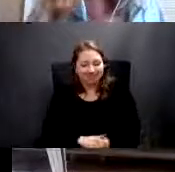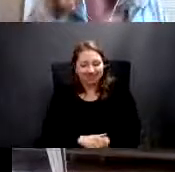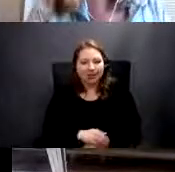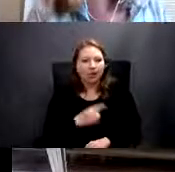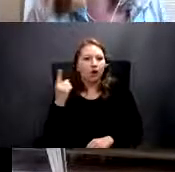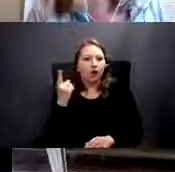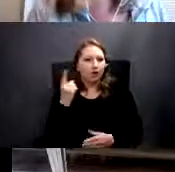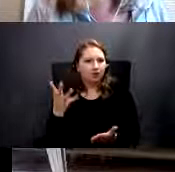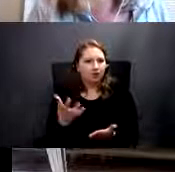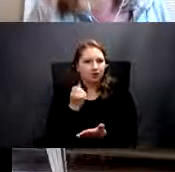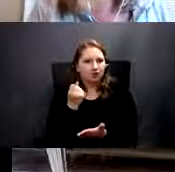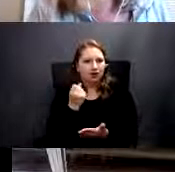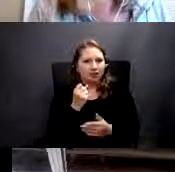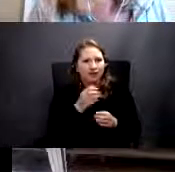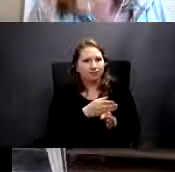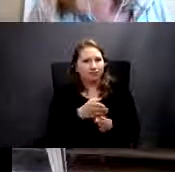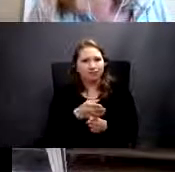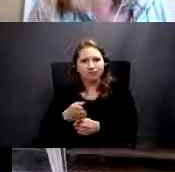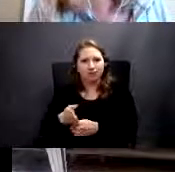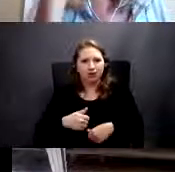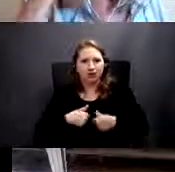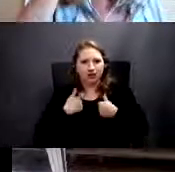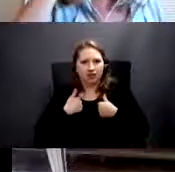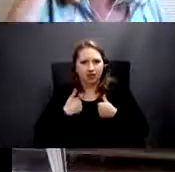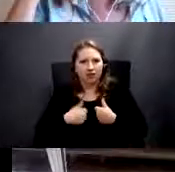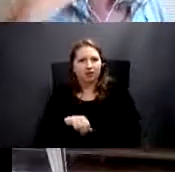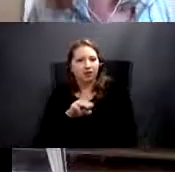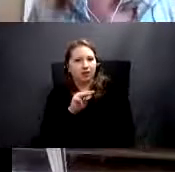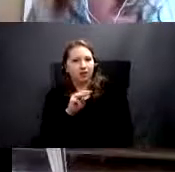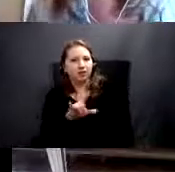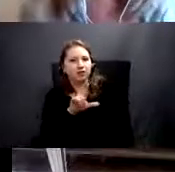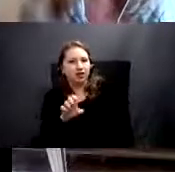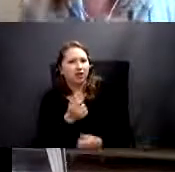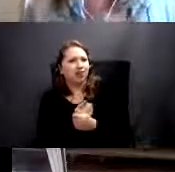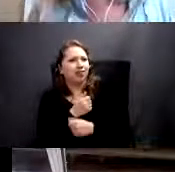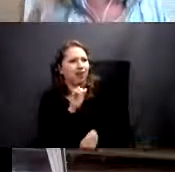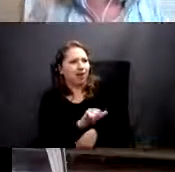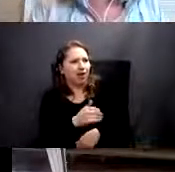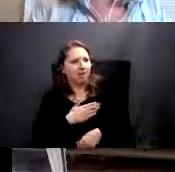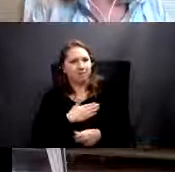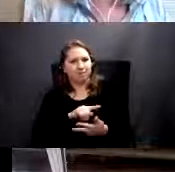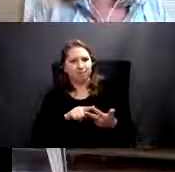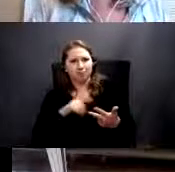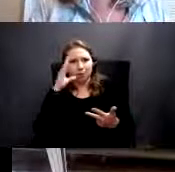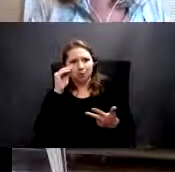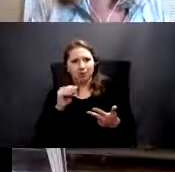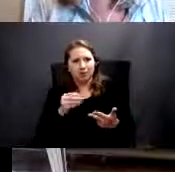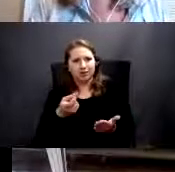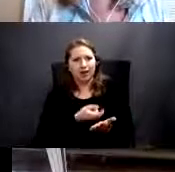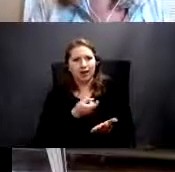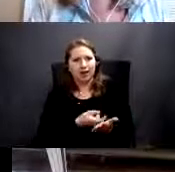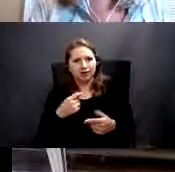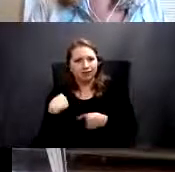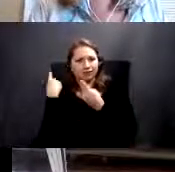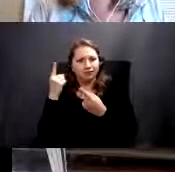all areas of life. I have to tell you, I love that. Having 3 boys that play hockey since they were 3. I was going to mention that's